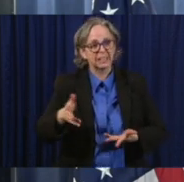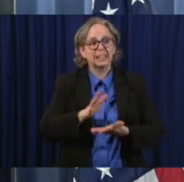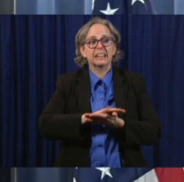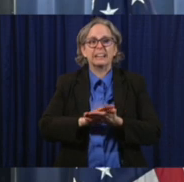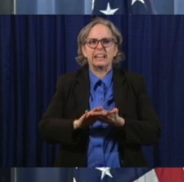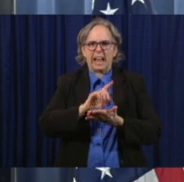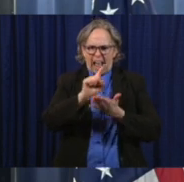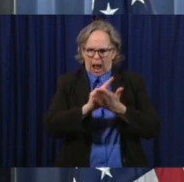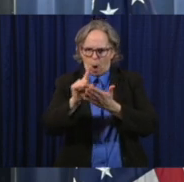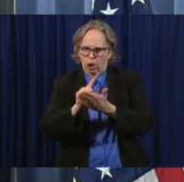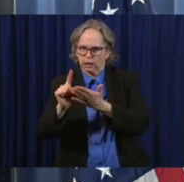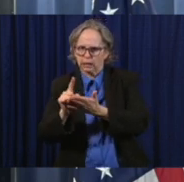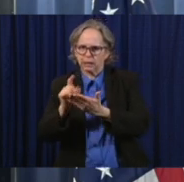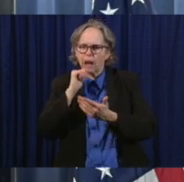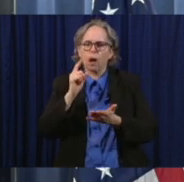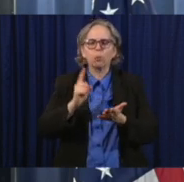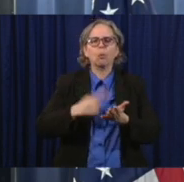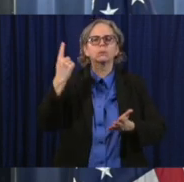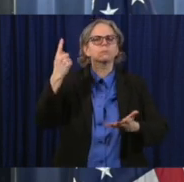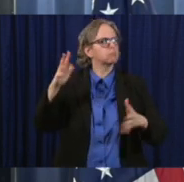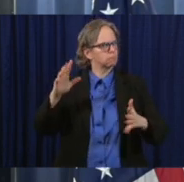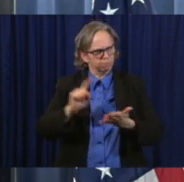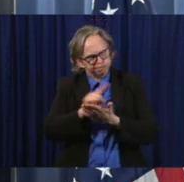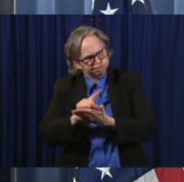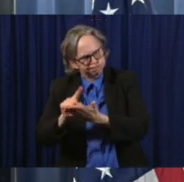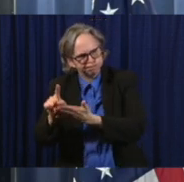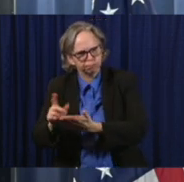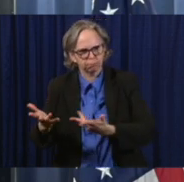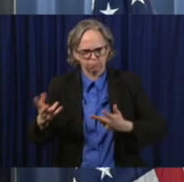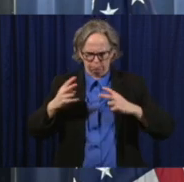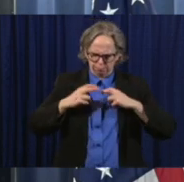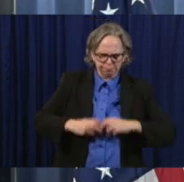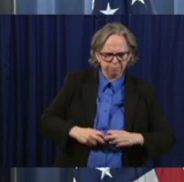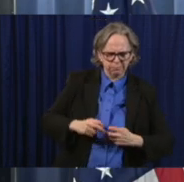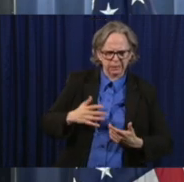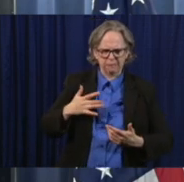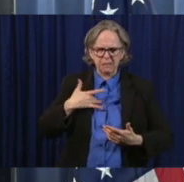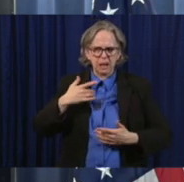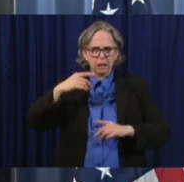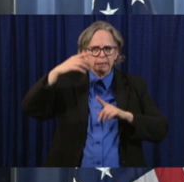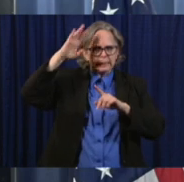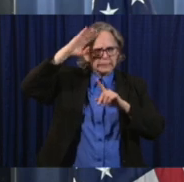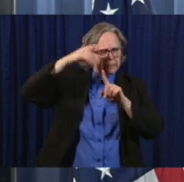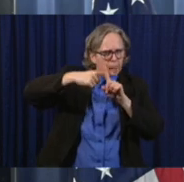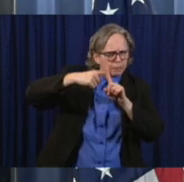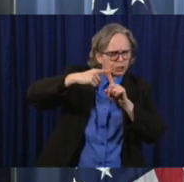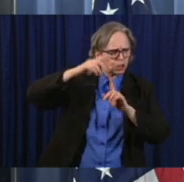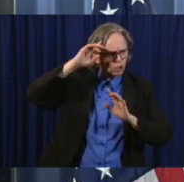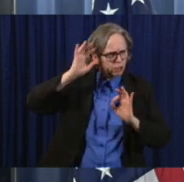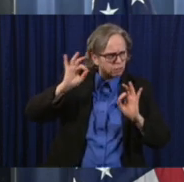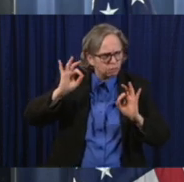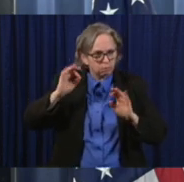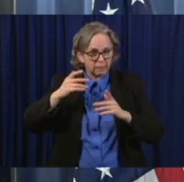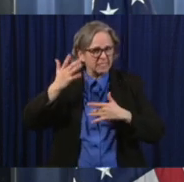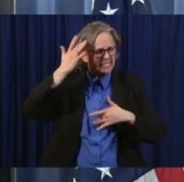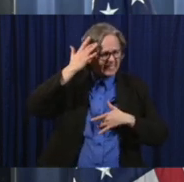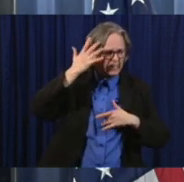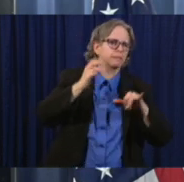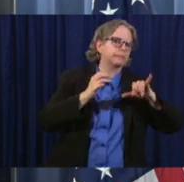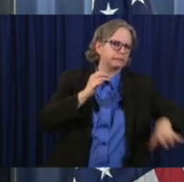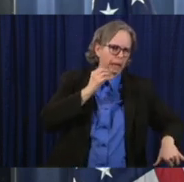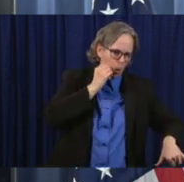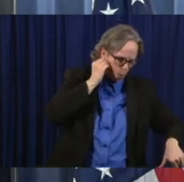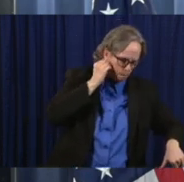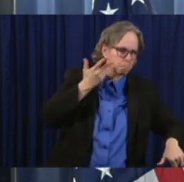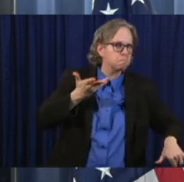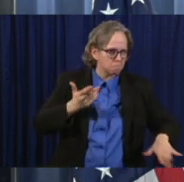be doing an assessment of themselves daily to determine if they are fit for duty. If they're sick, they will stay home. Carol and